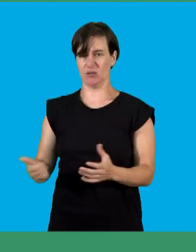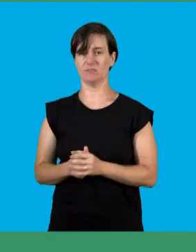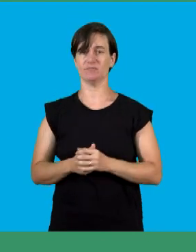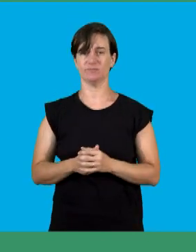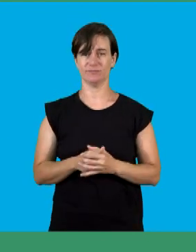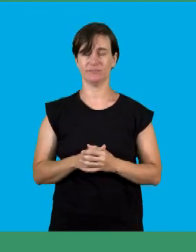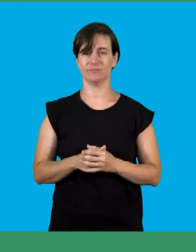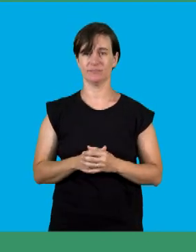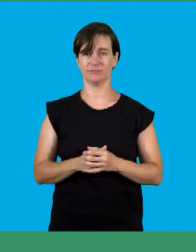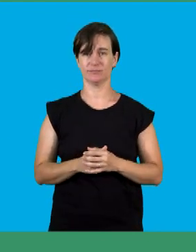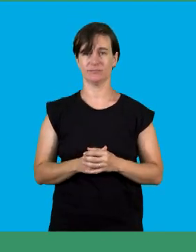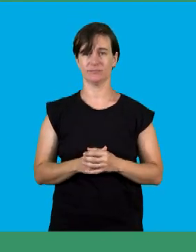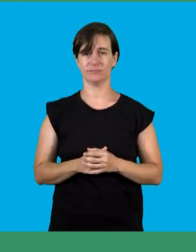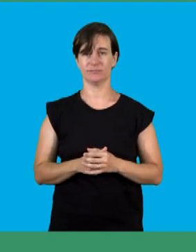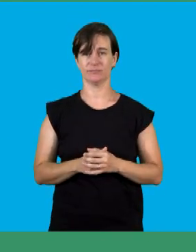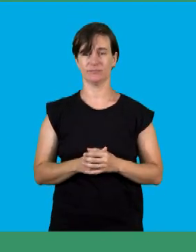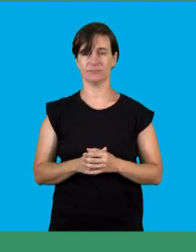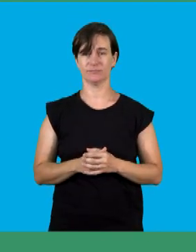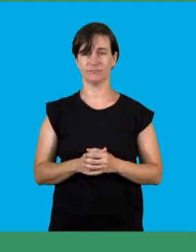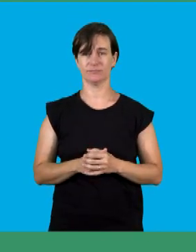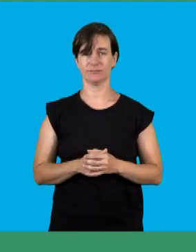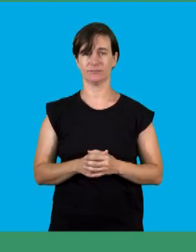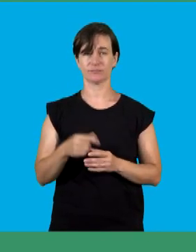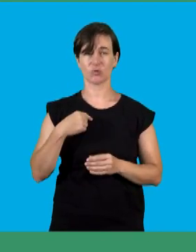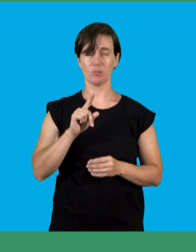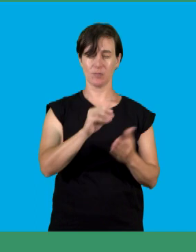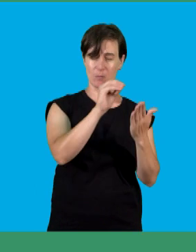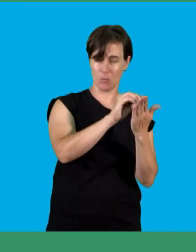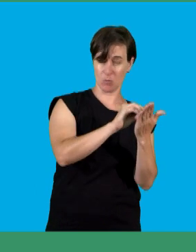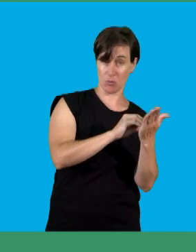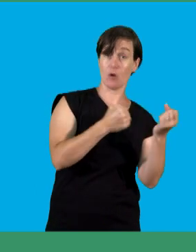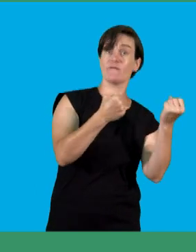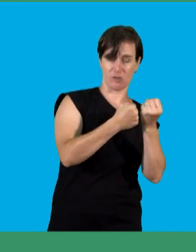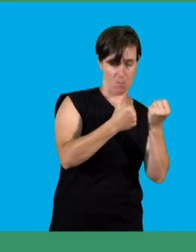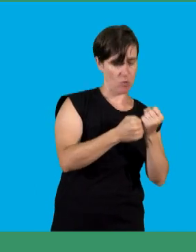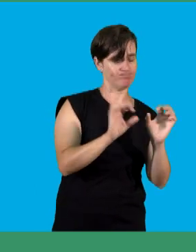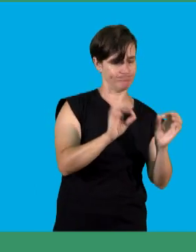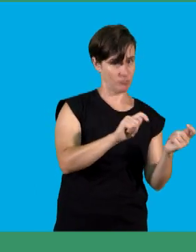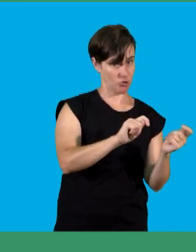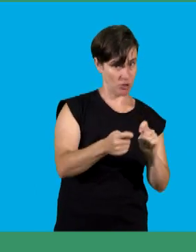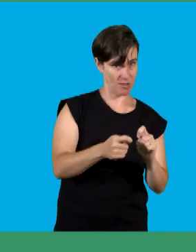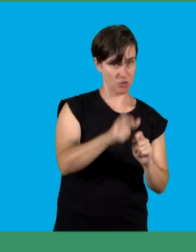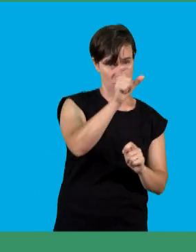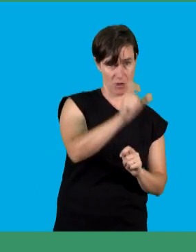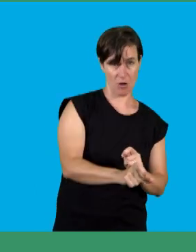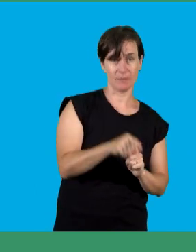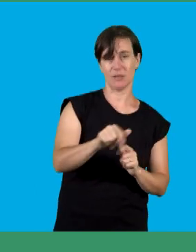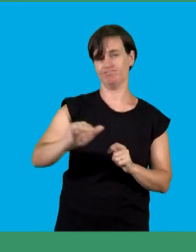that we want to bring about. So list all forces in support of change in one